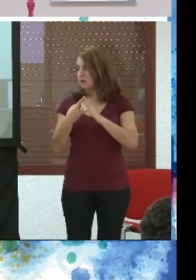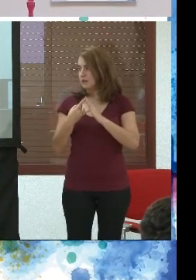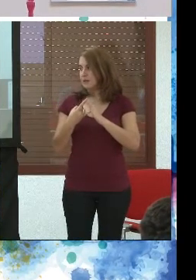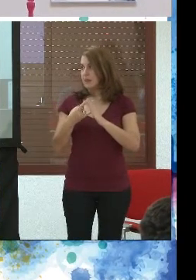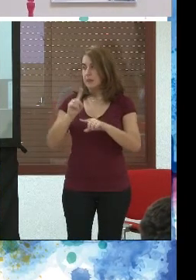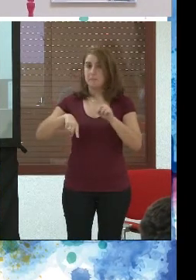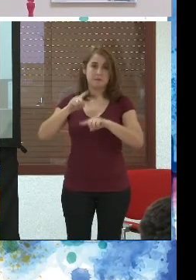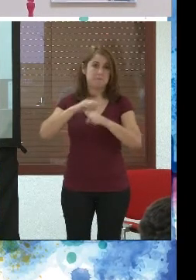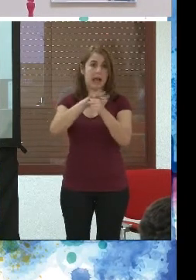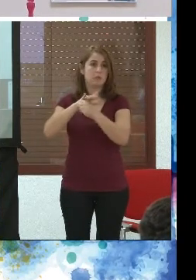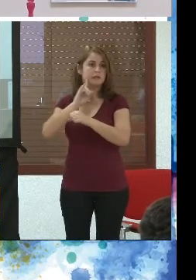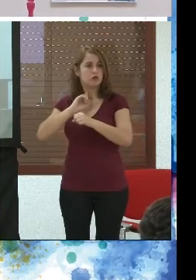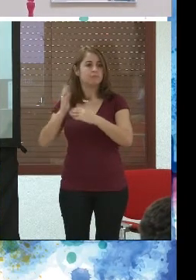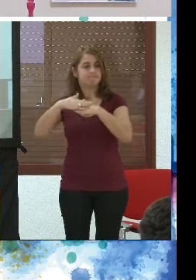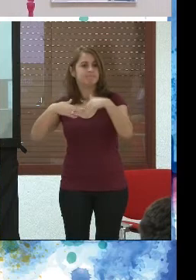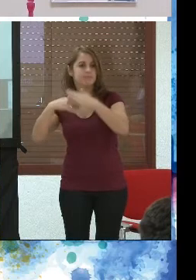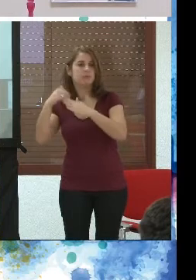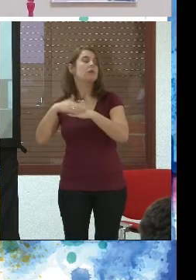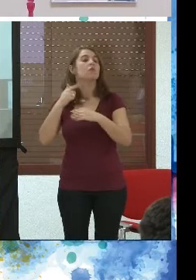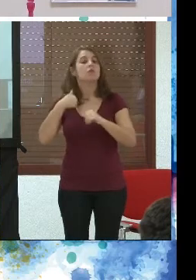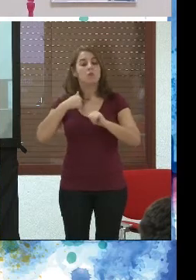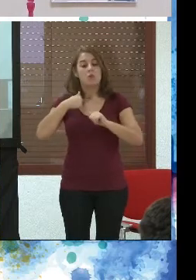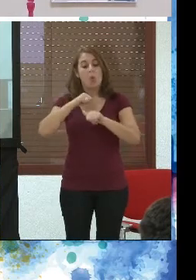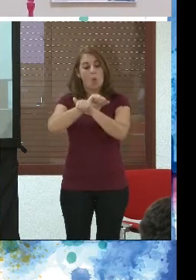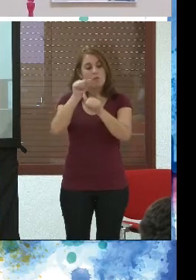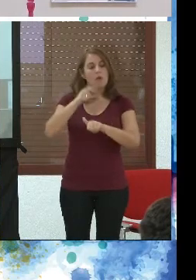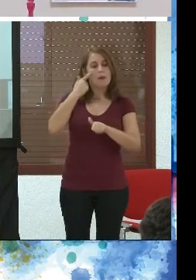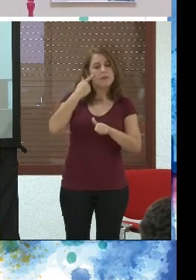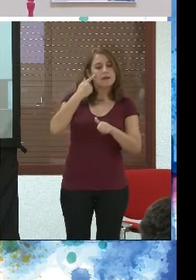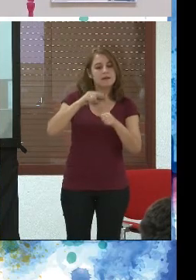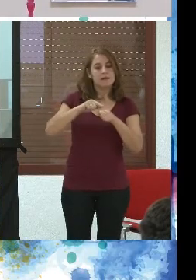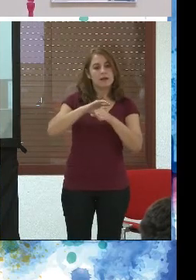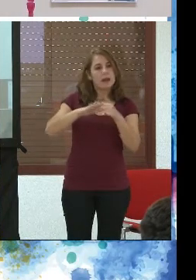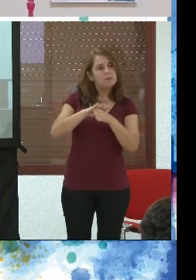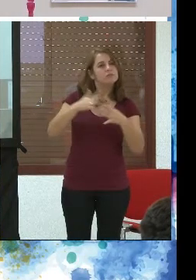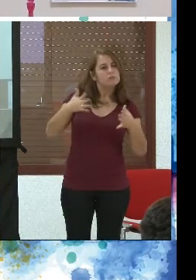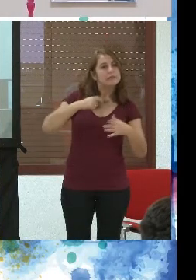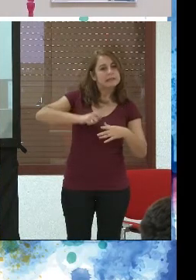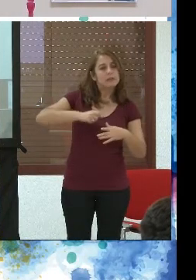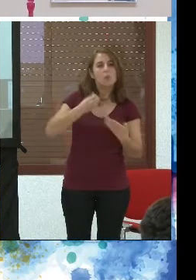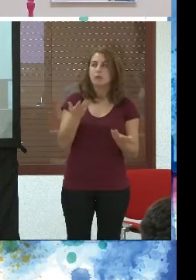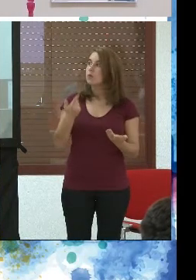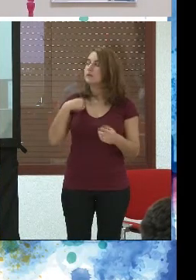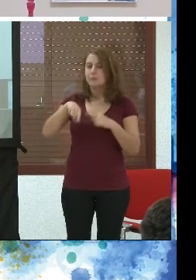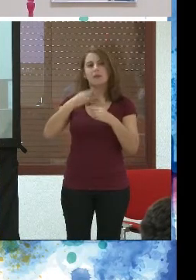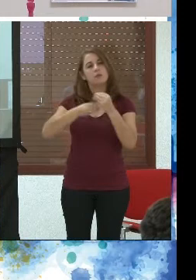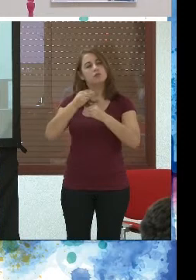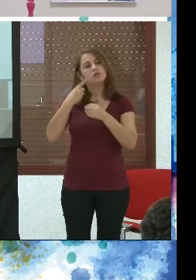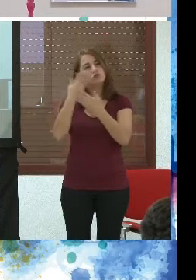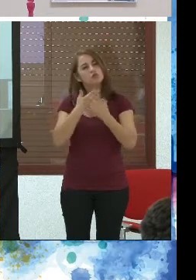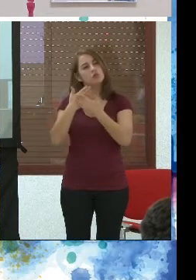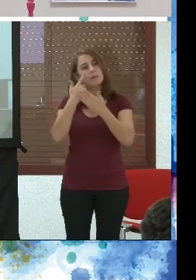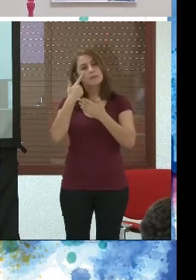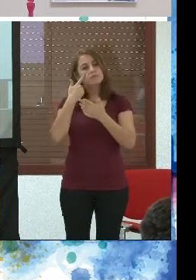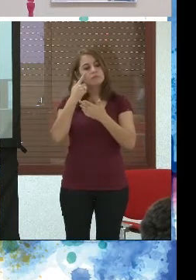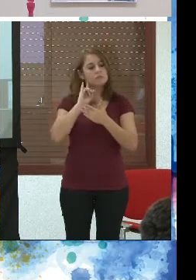different electrical fields overlap. And we modulate the frequency of these fields, and we look at the